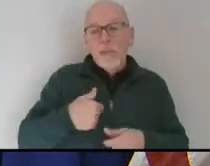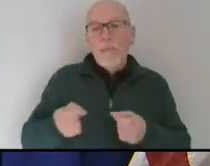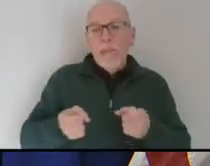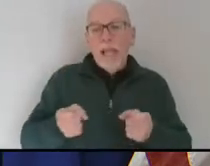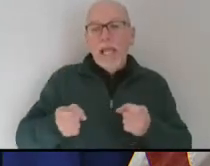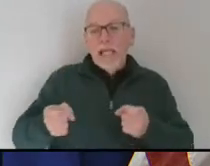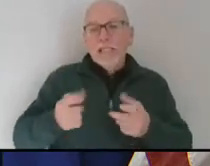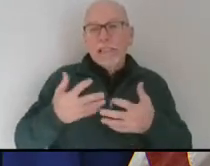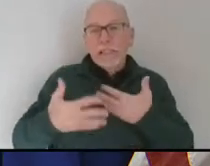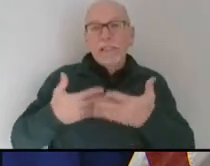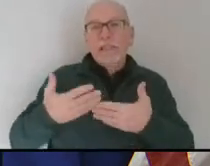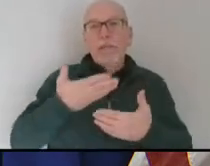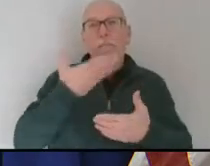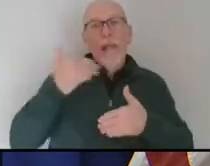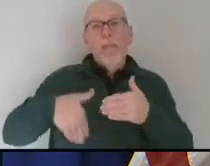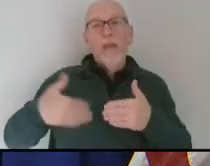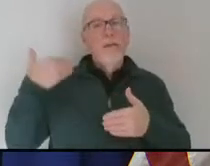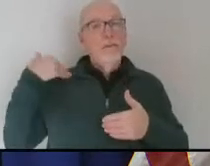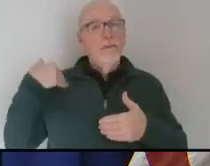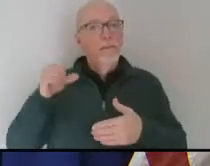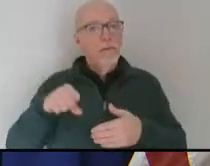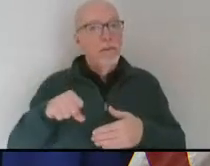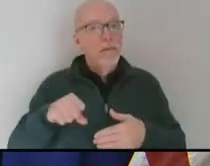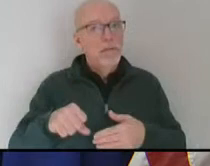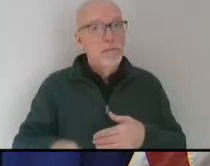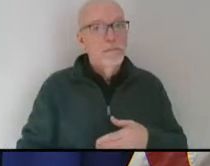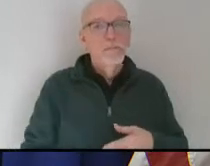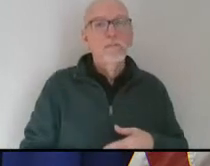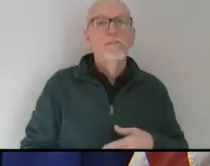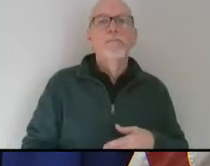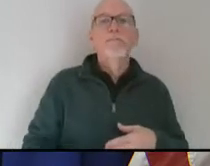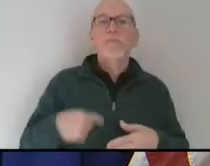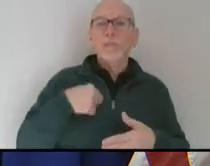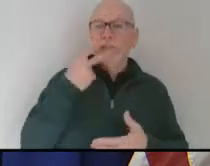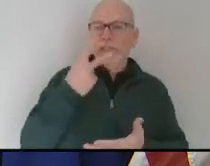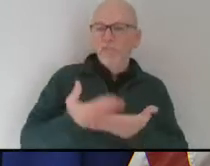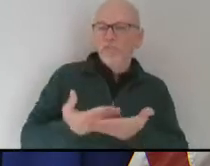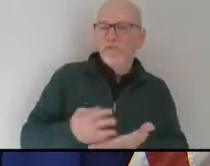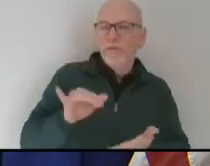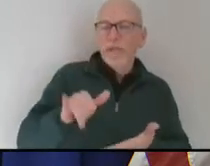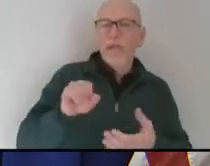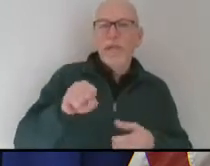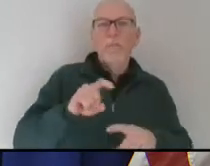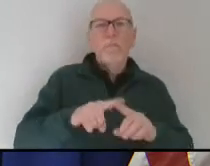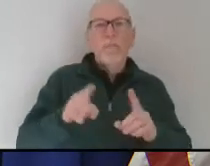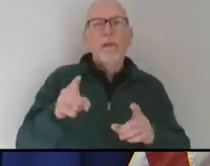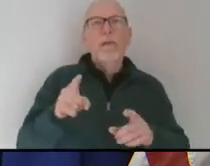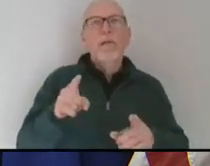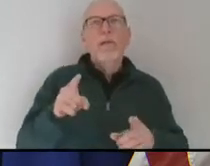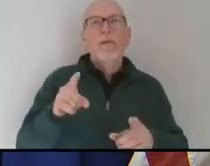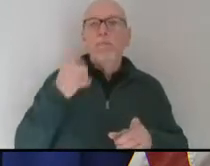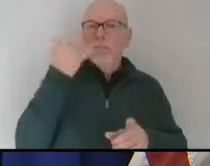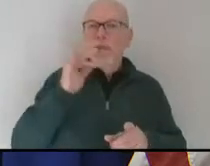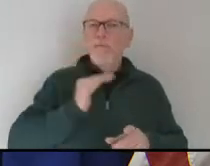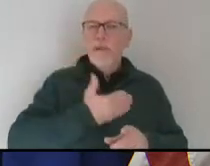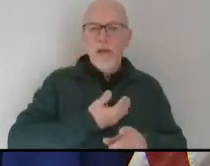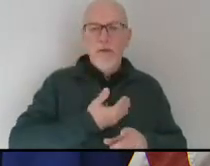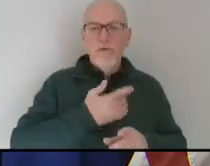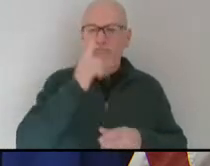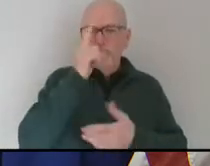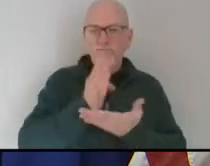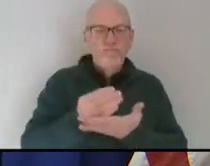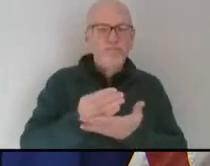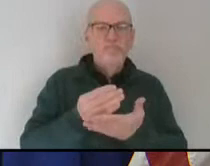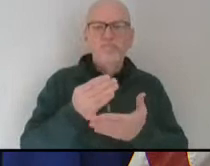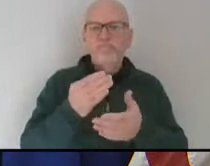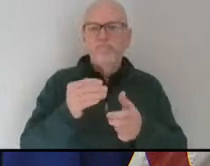this better than ever, I think, and seeing evidence of that. But that's got to do with our vigilance and